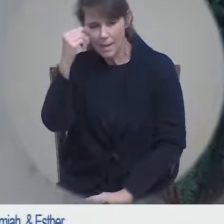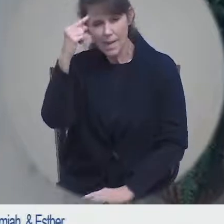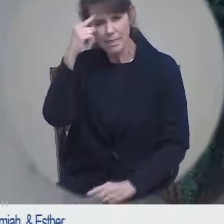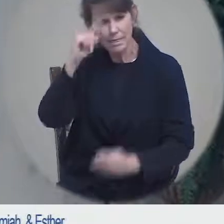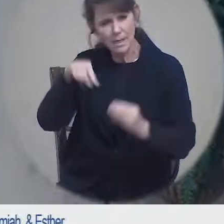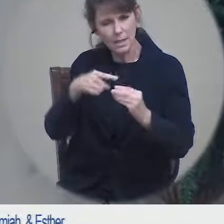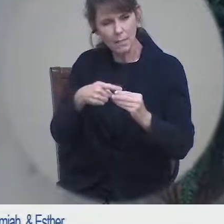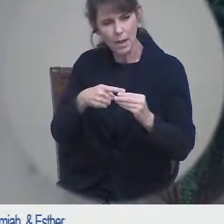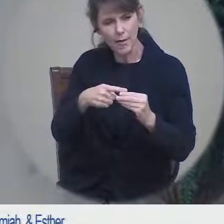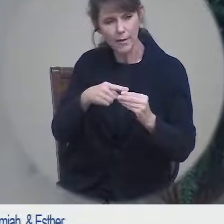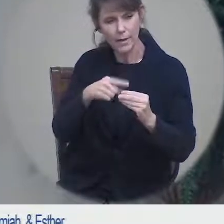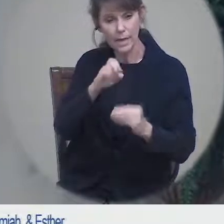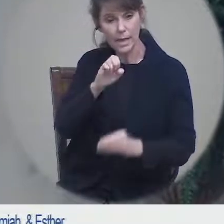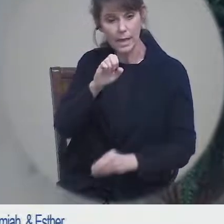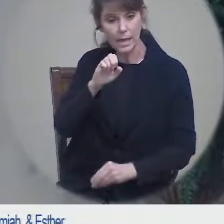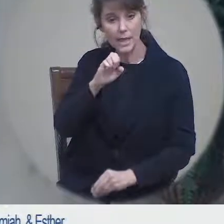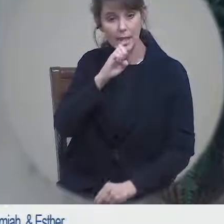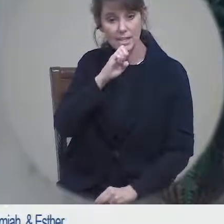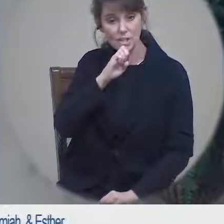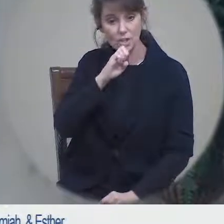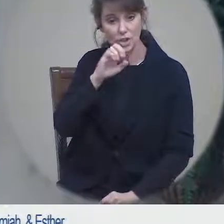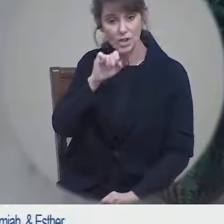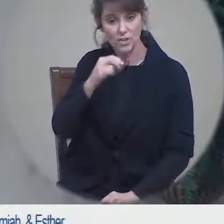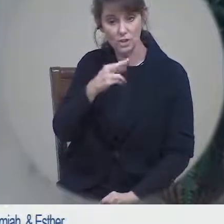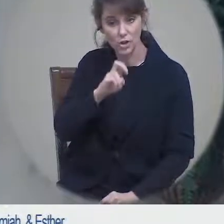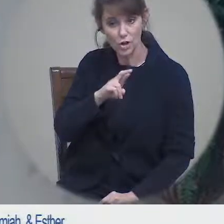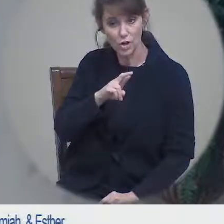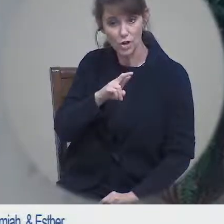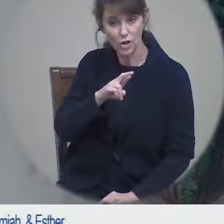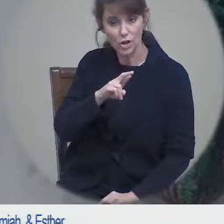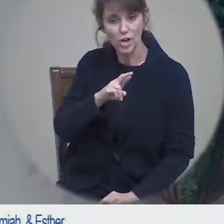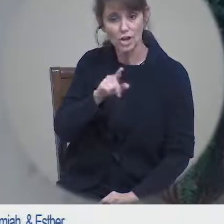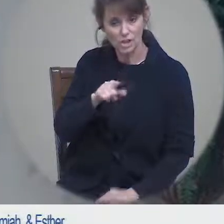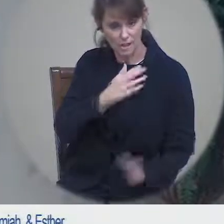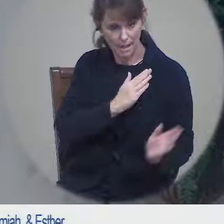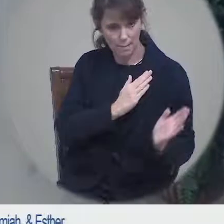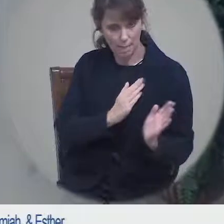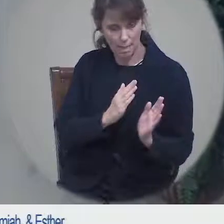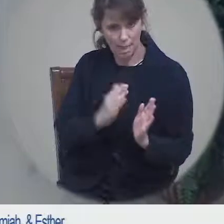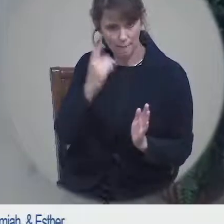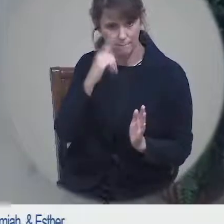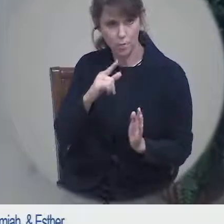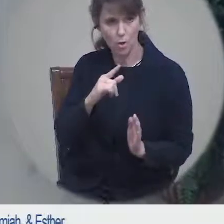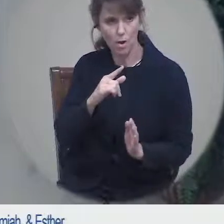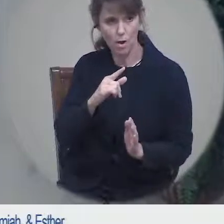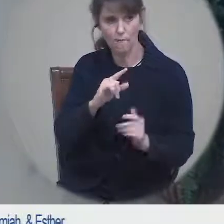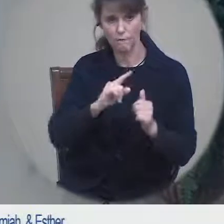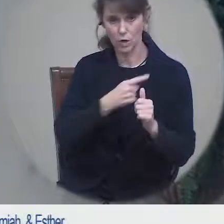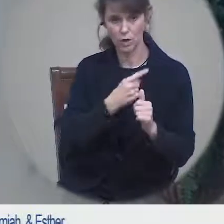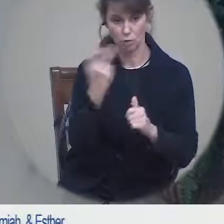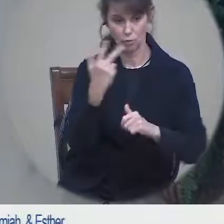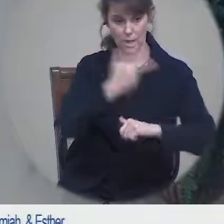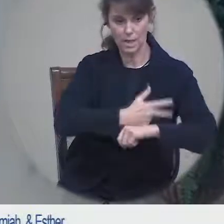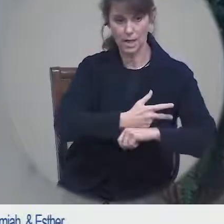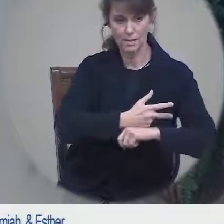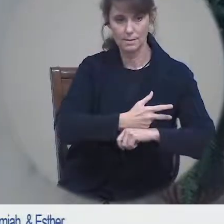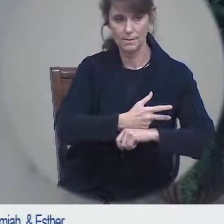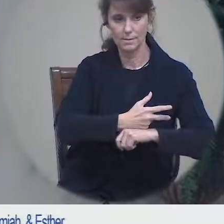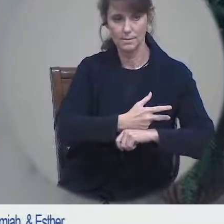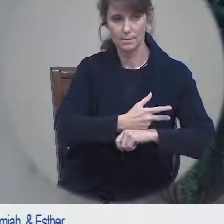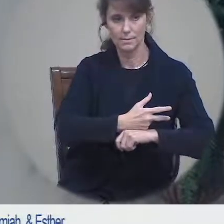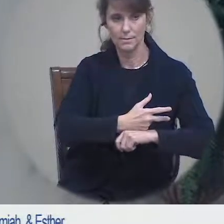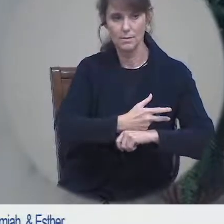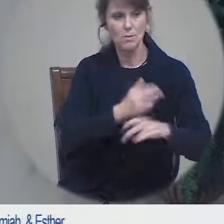for a fast. 3 days. She had time to make a plan. And she